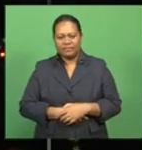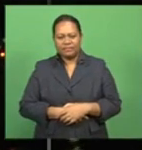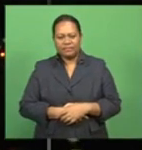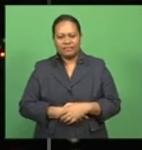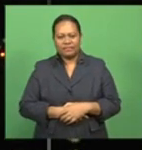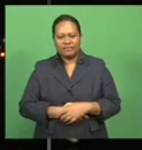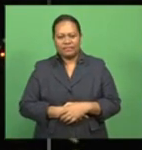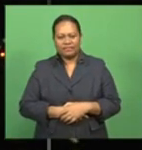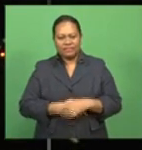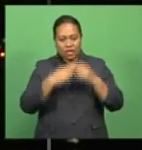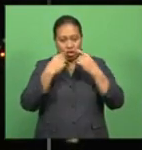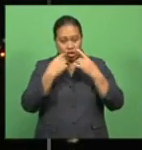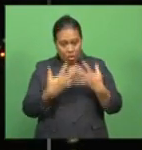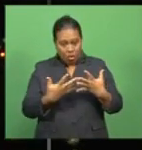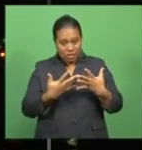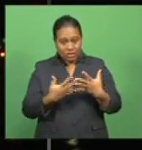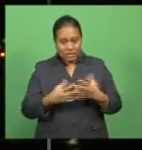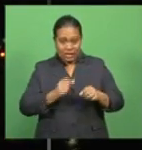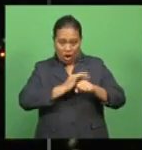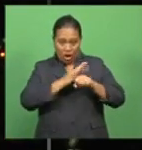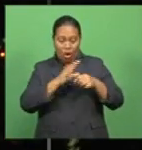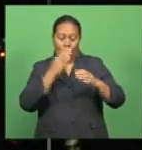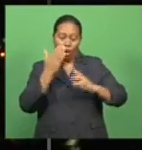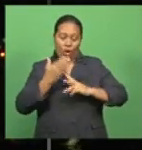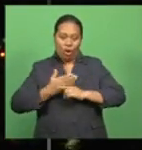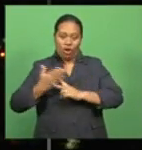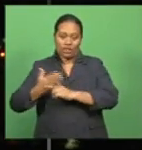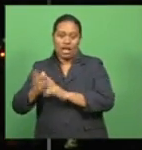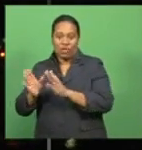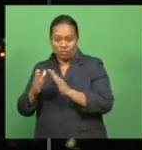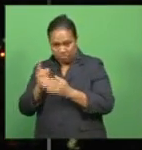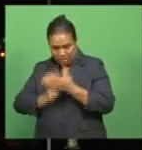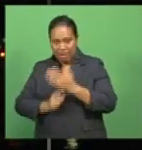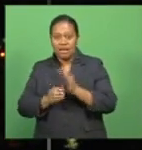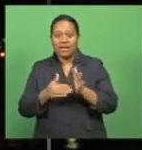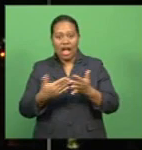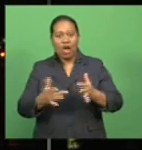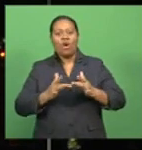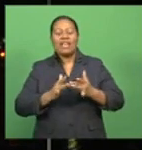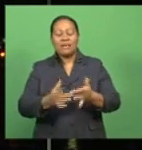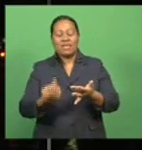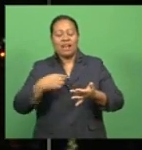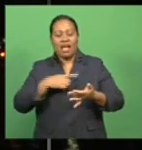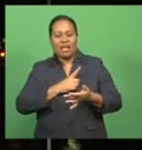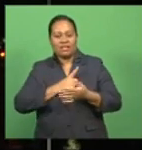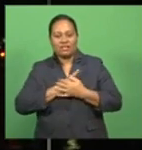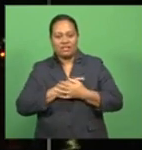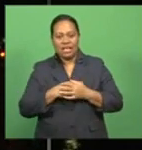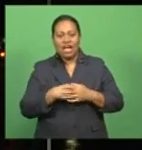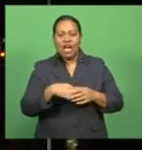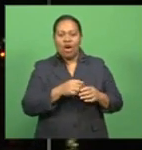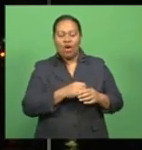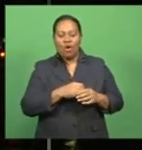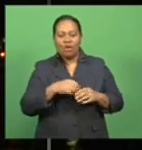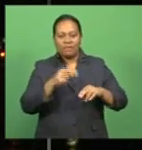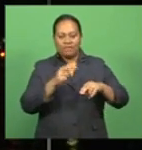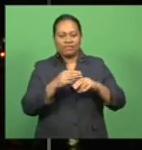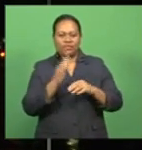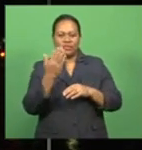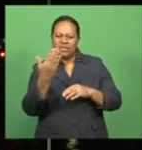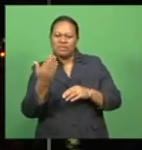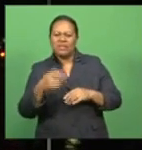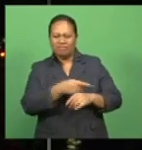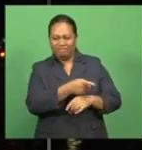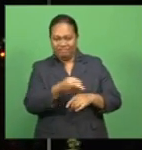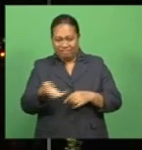And show us what you've been up to during the lockdown and movement restrictions. Email fbcnews at fbc.com.fj, share